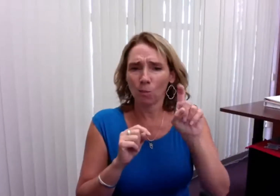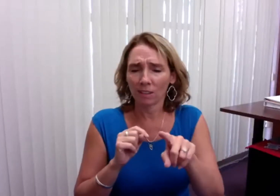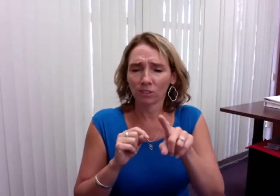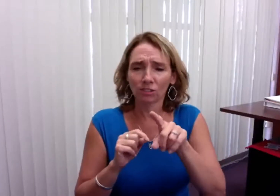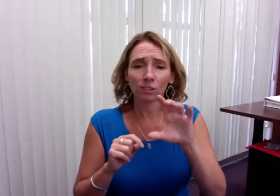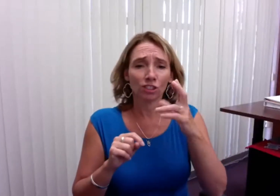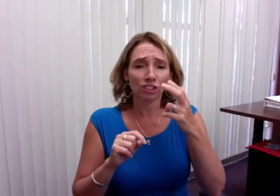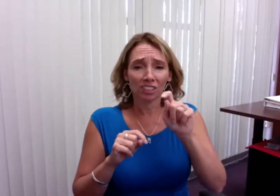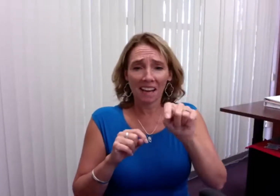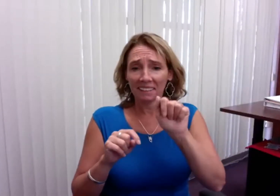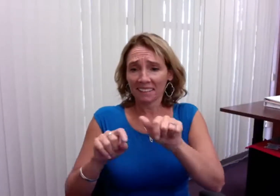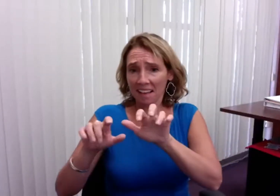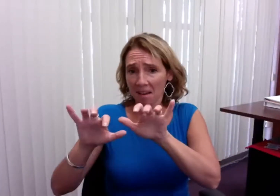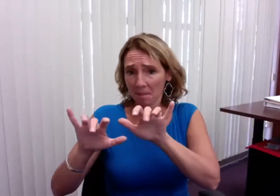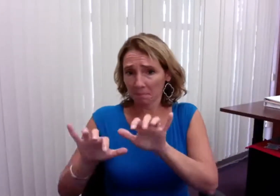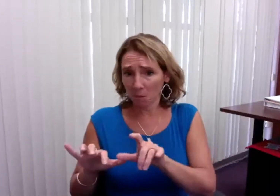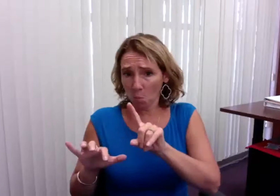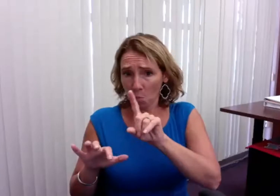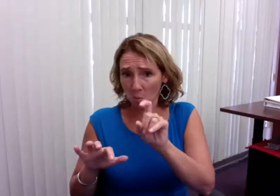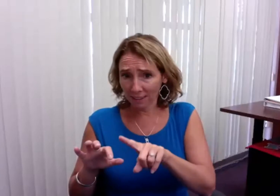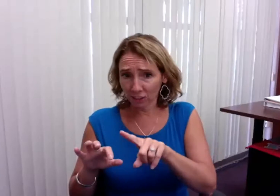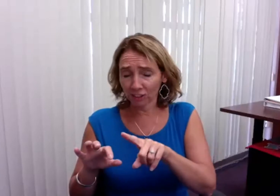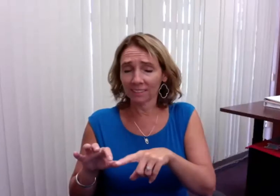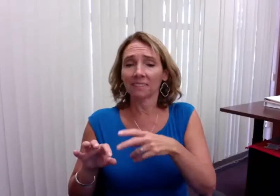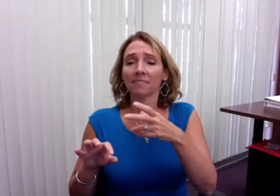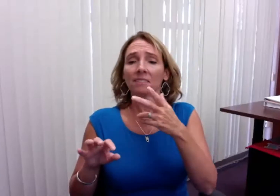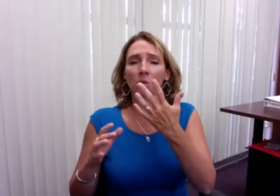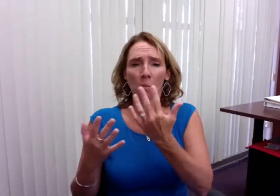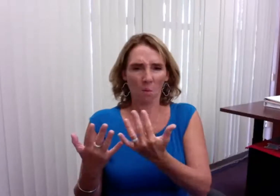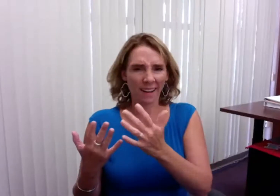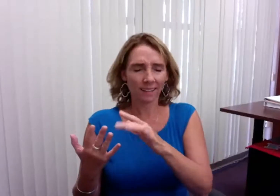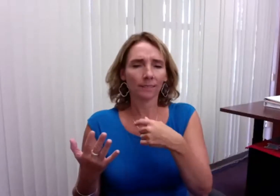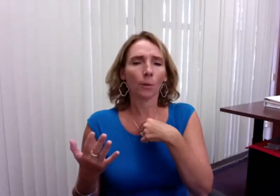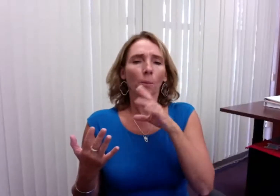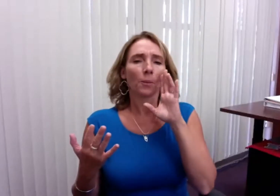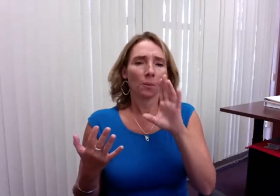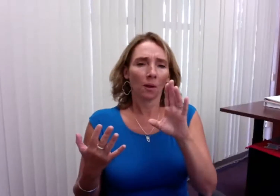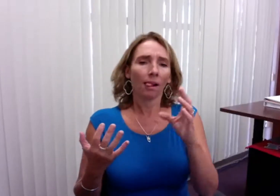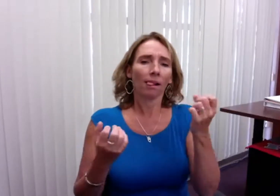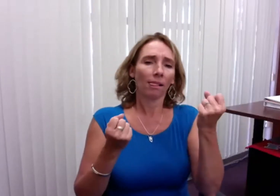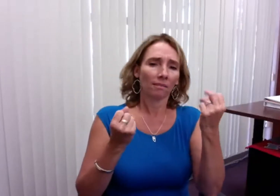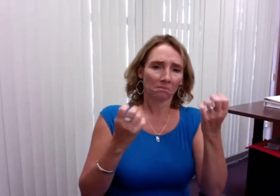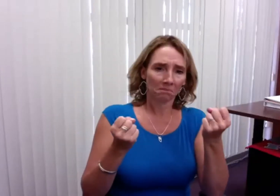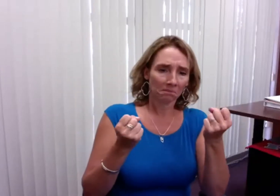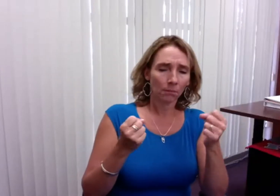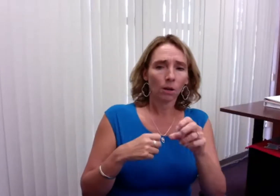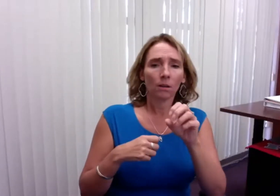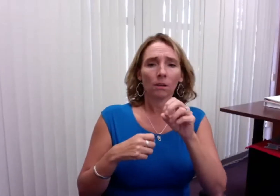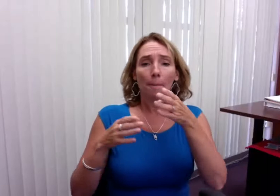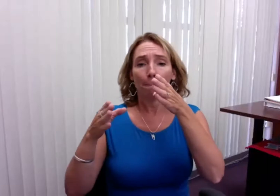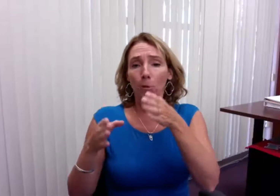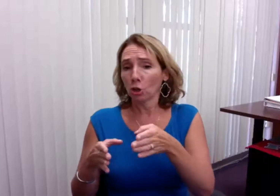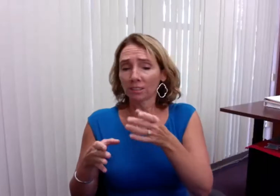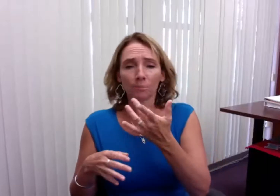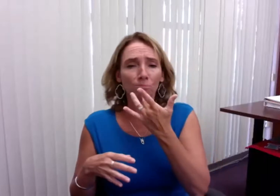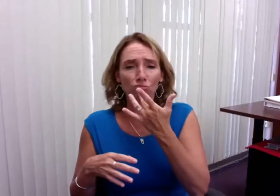Please feel free to ask any questions. You can type them up in the chat if you have any questions. And then give us a